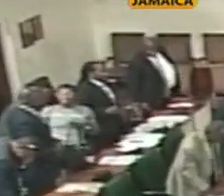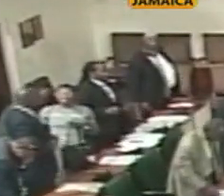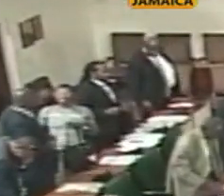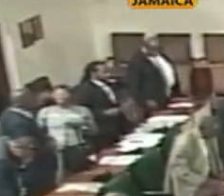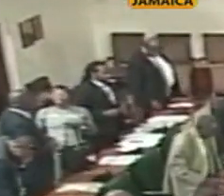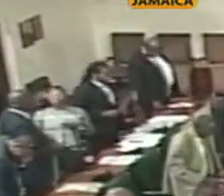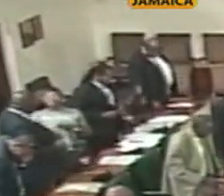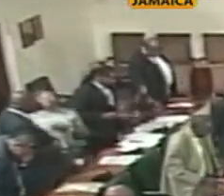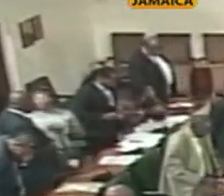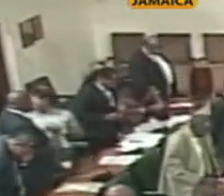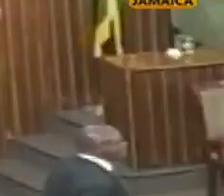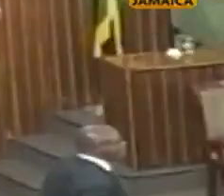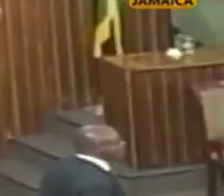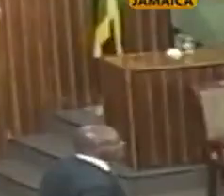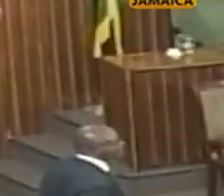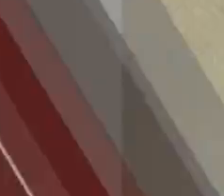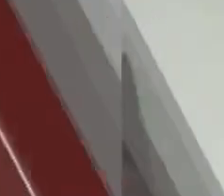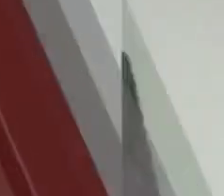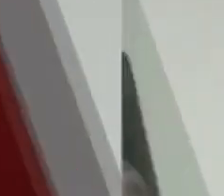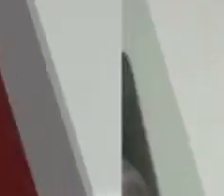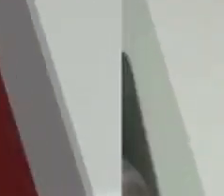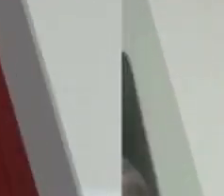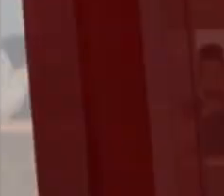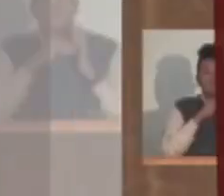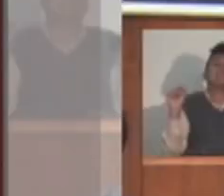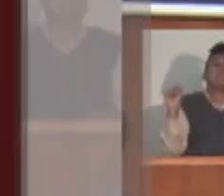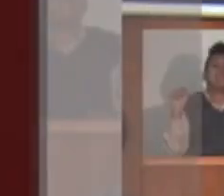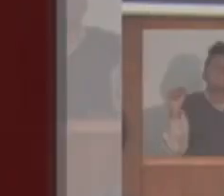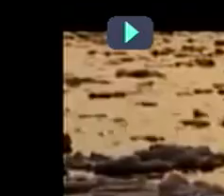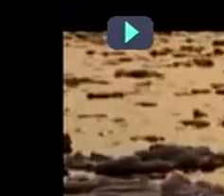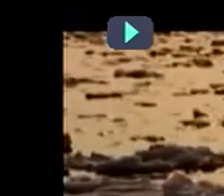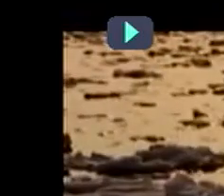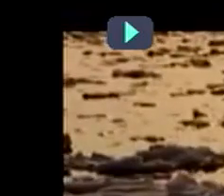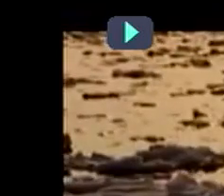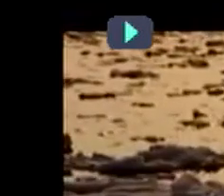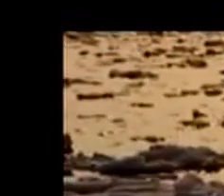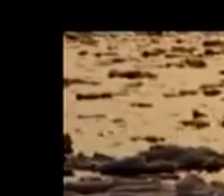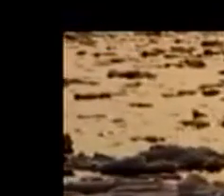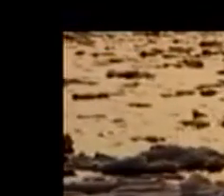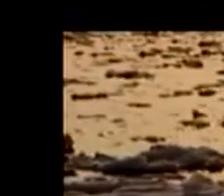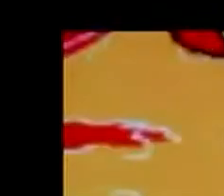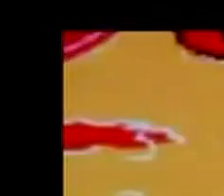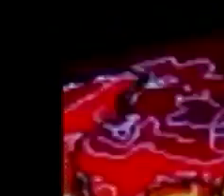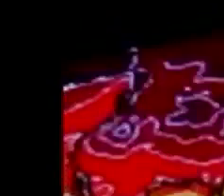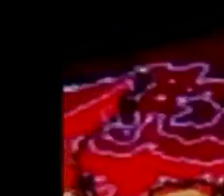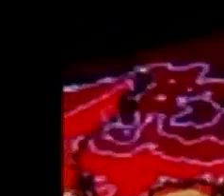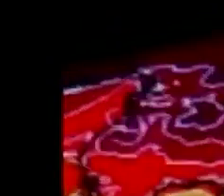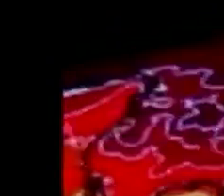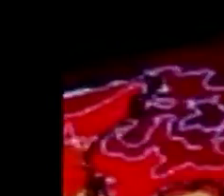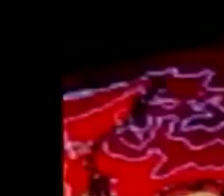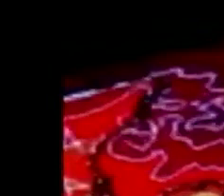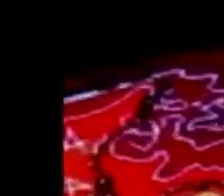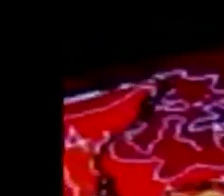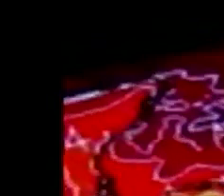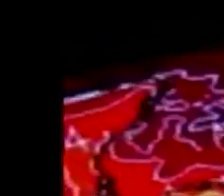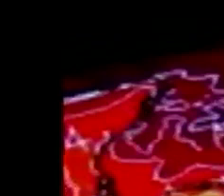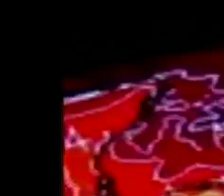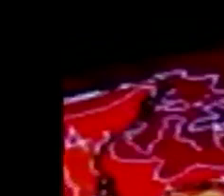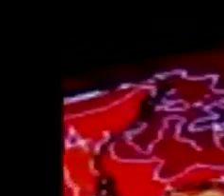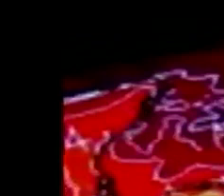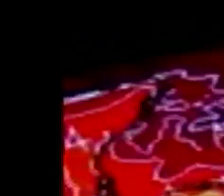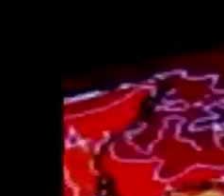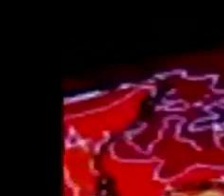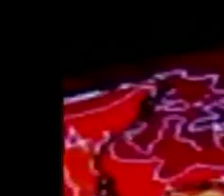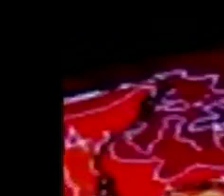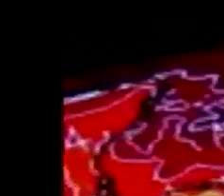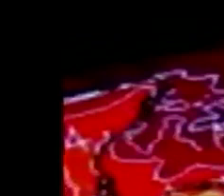The motion is that the House be now adjourned until next week, Tuesday, at 2 p.m. Those in